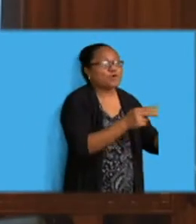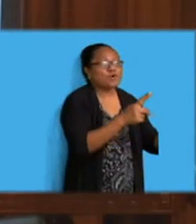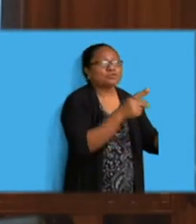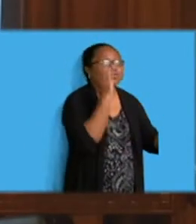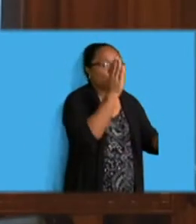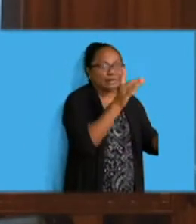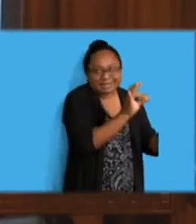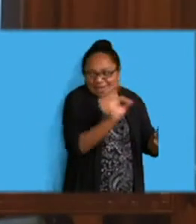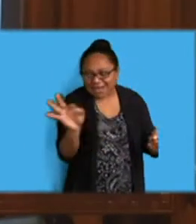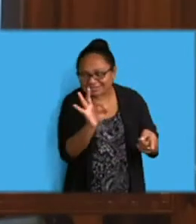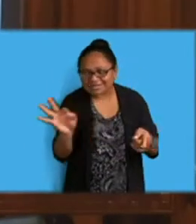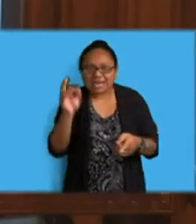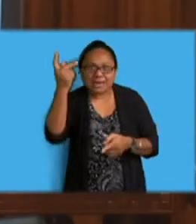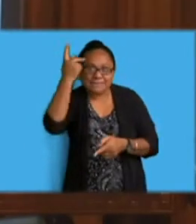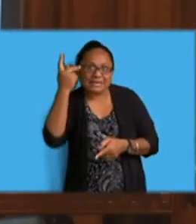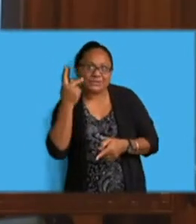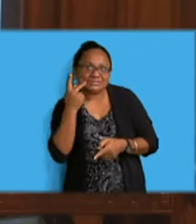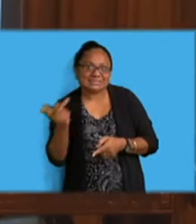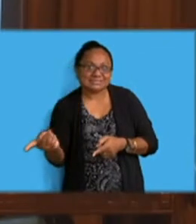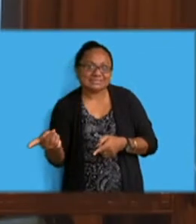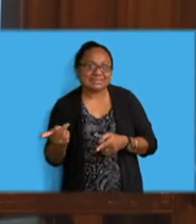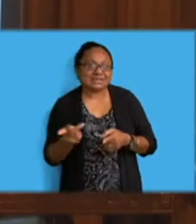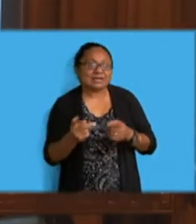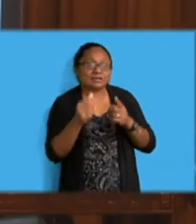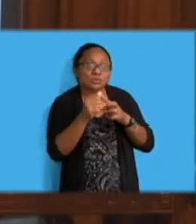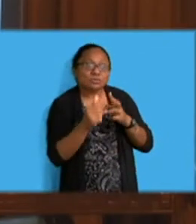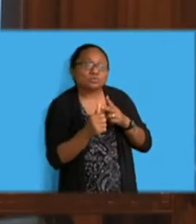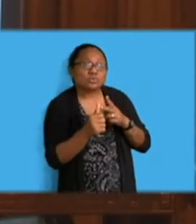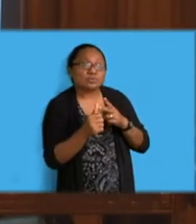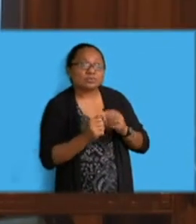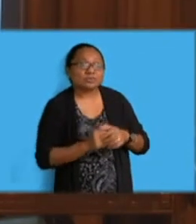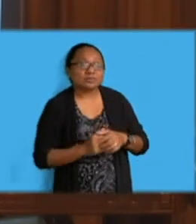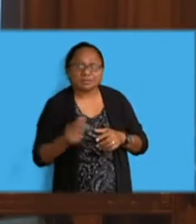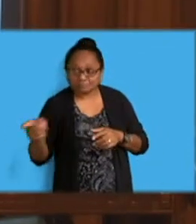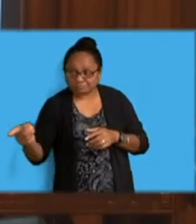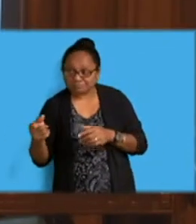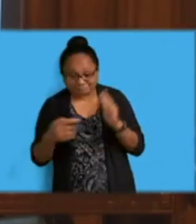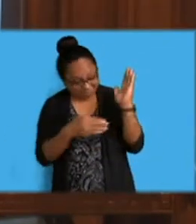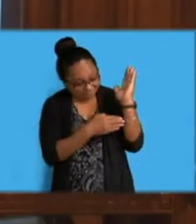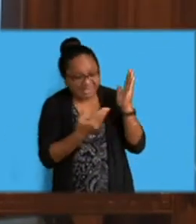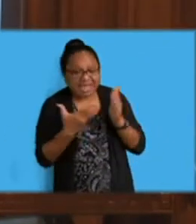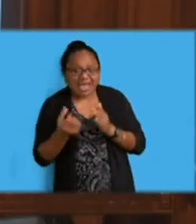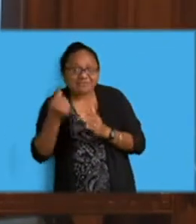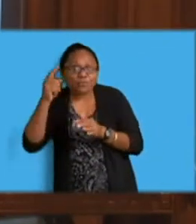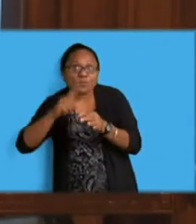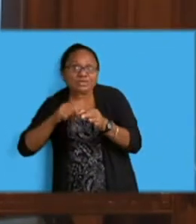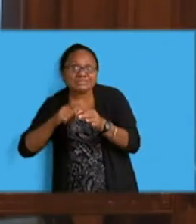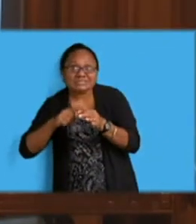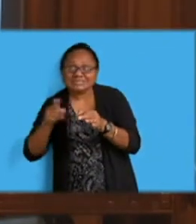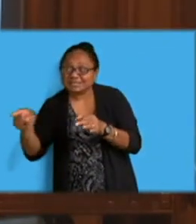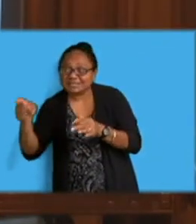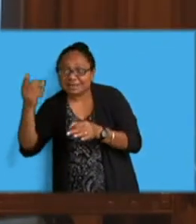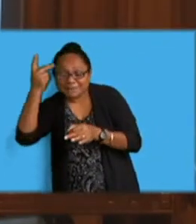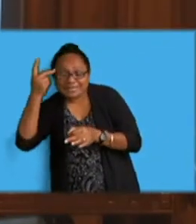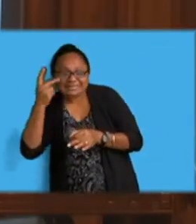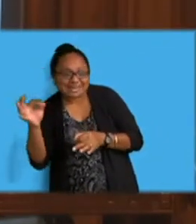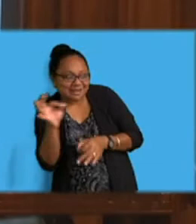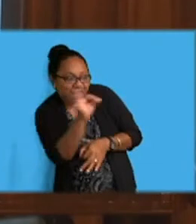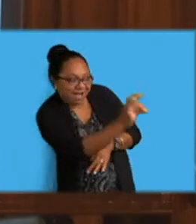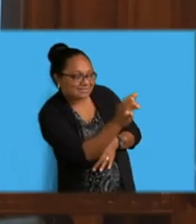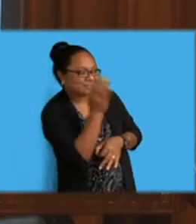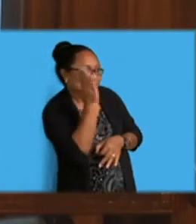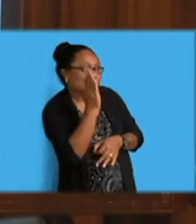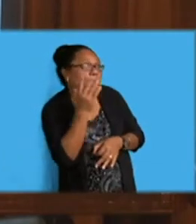day. We have a section where the kind of questions that parents should ask school heads when they visit the school